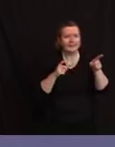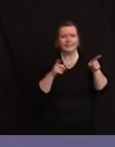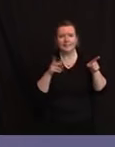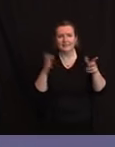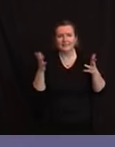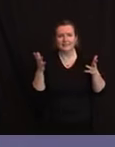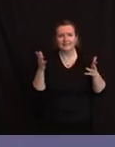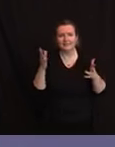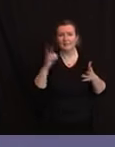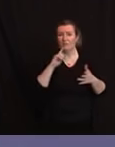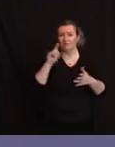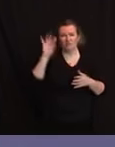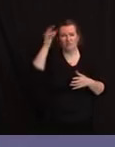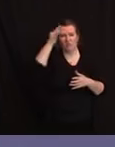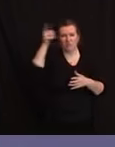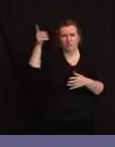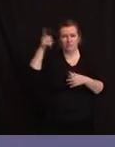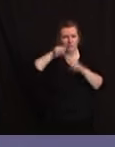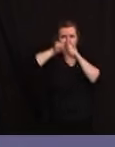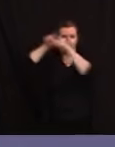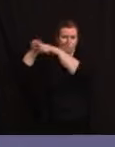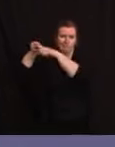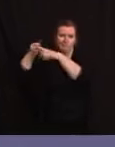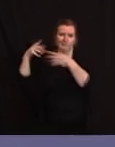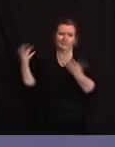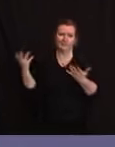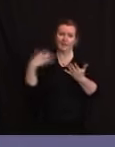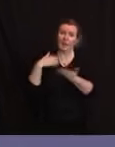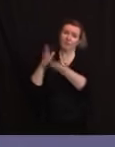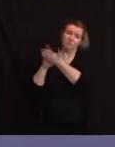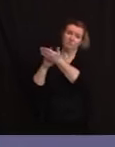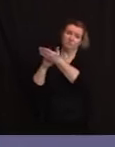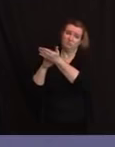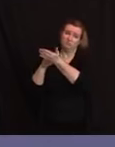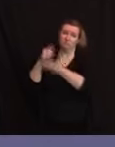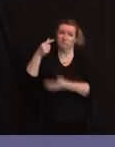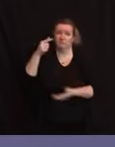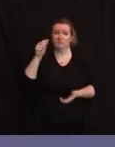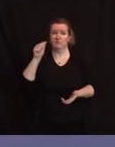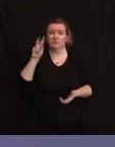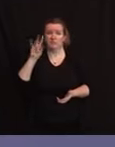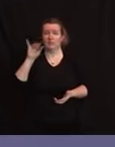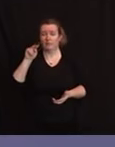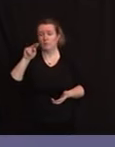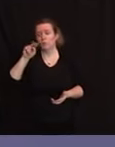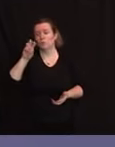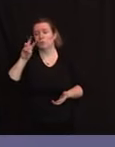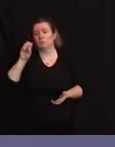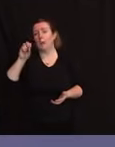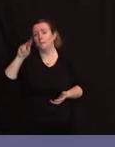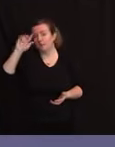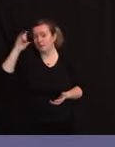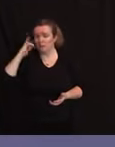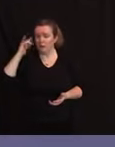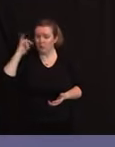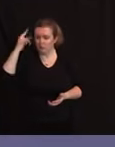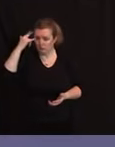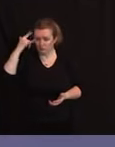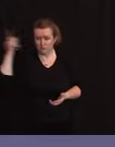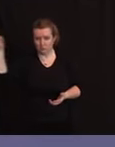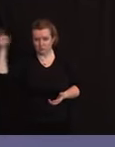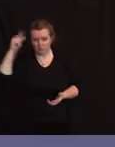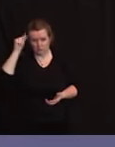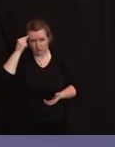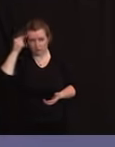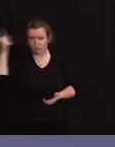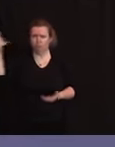stockpile. So I want to again give a big shout out to Gavin Newsom in California for getting 100 our way. And as I've said the other